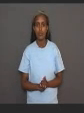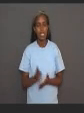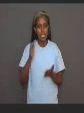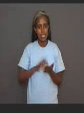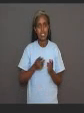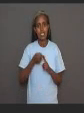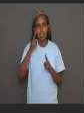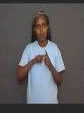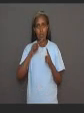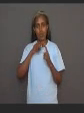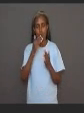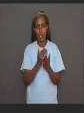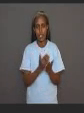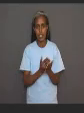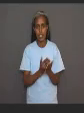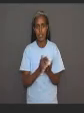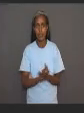Let's get back to our lesson.